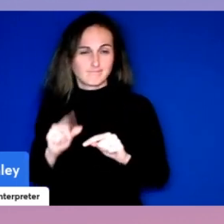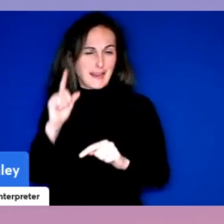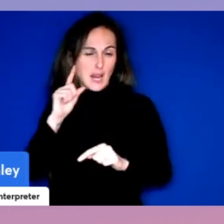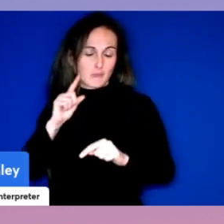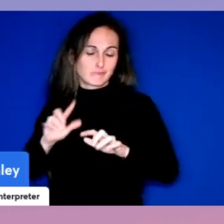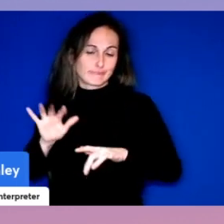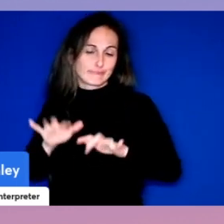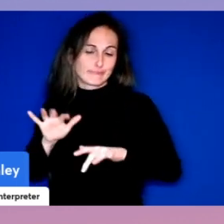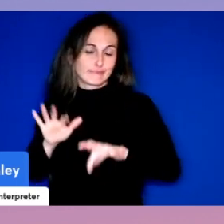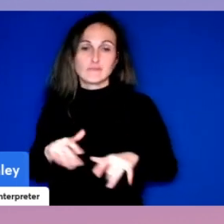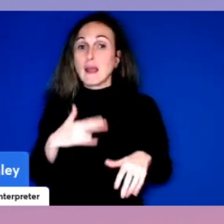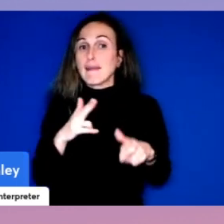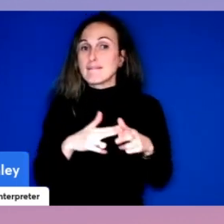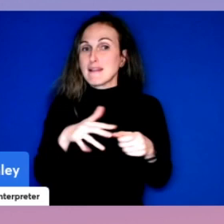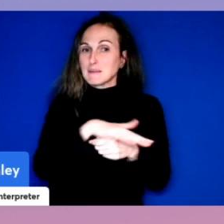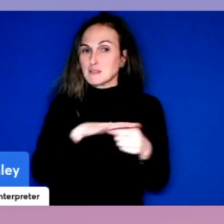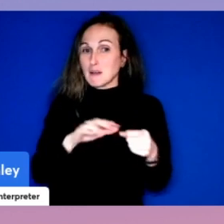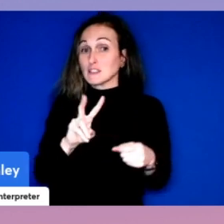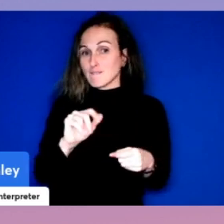the namespace Vault.